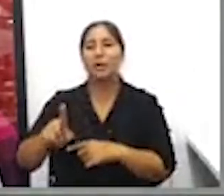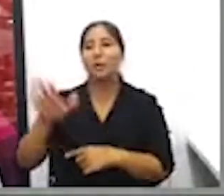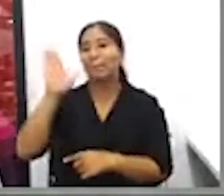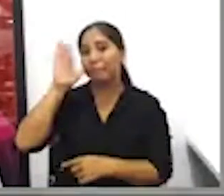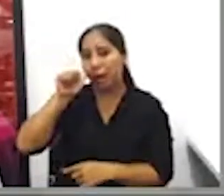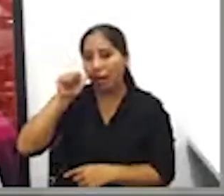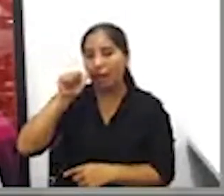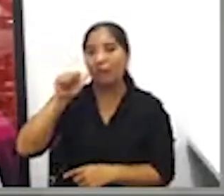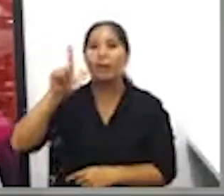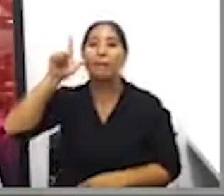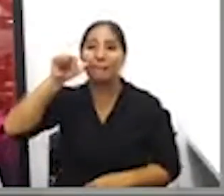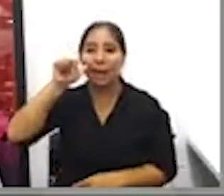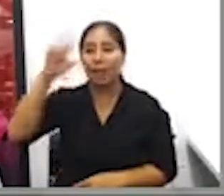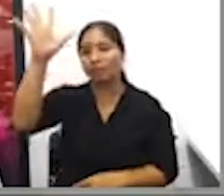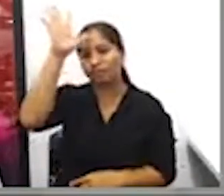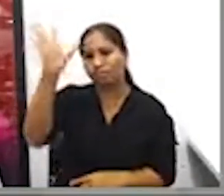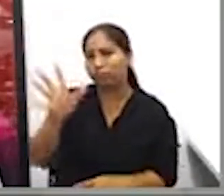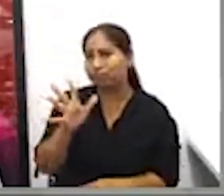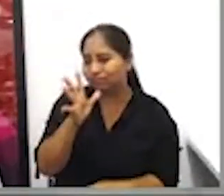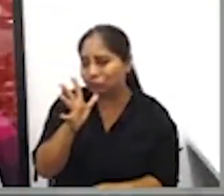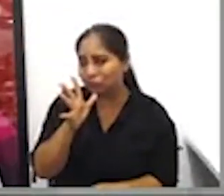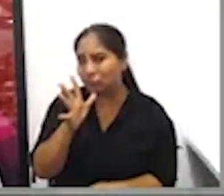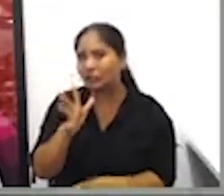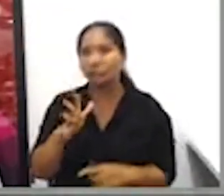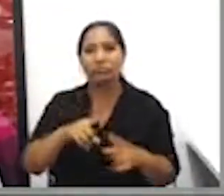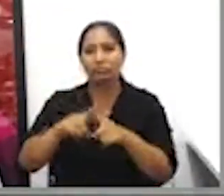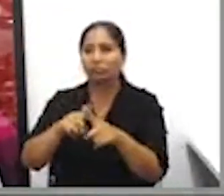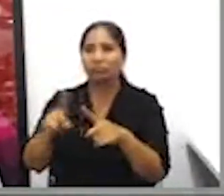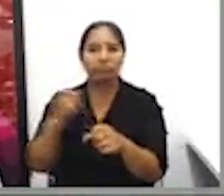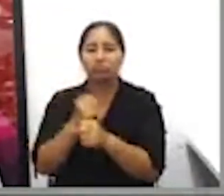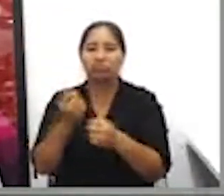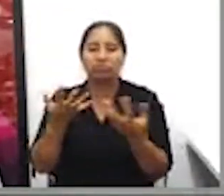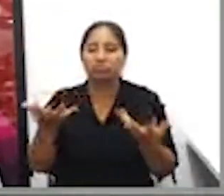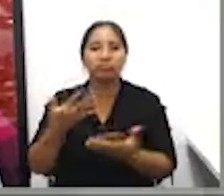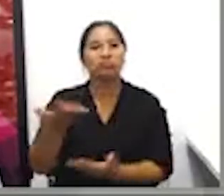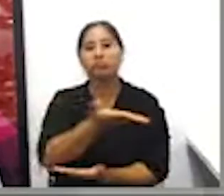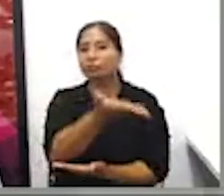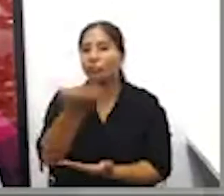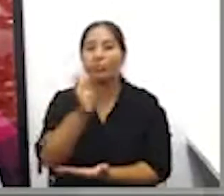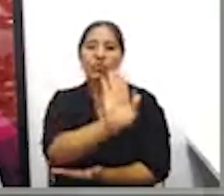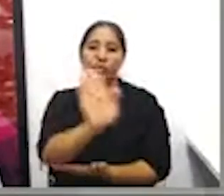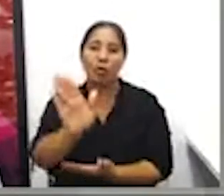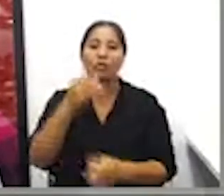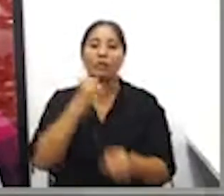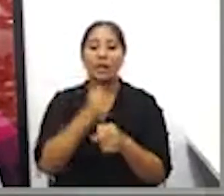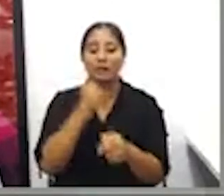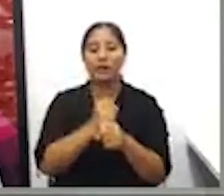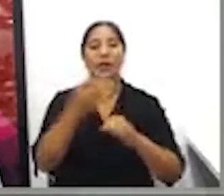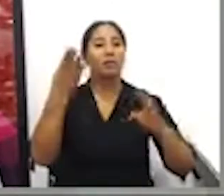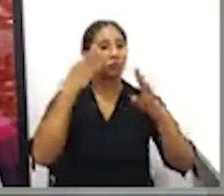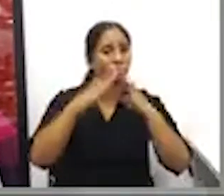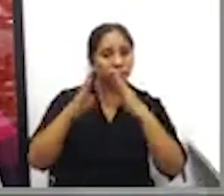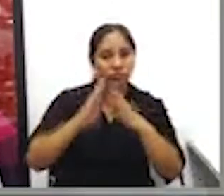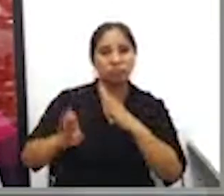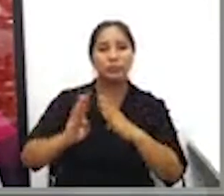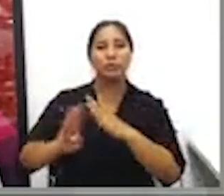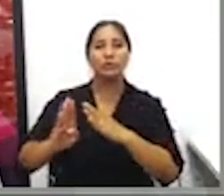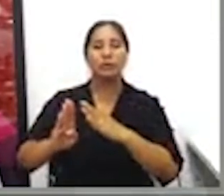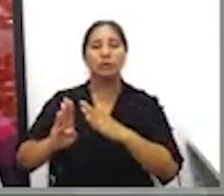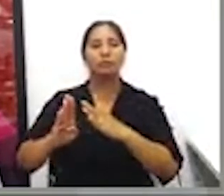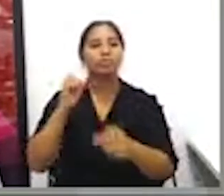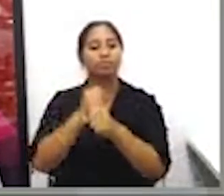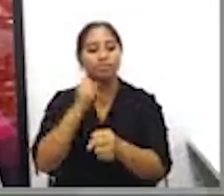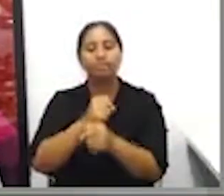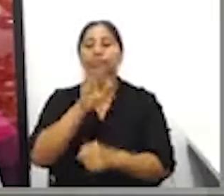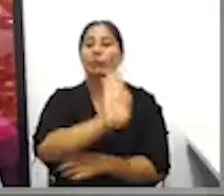dad, whether it's to be, you know, the CEO of a business, whether it's to be a member